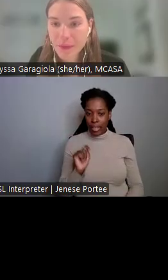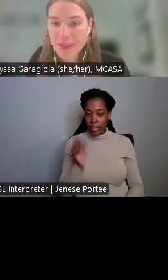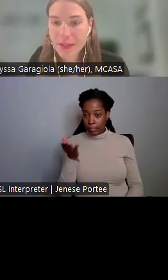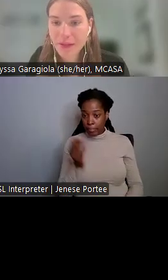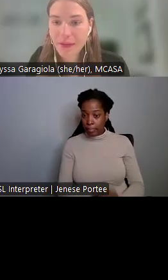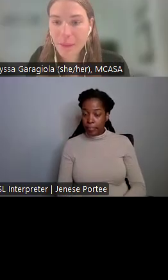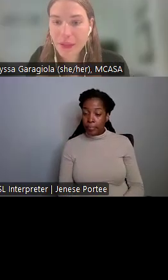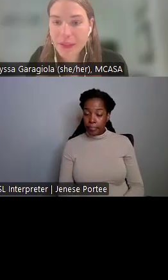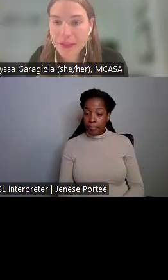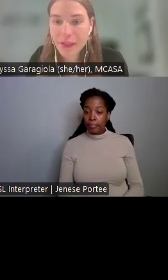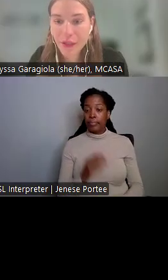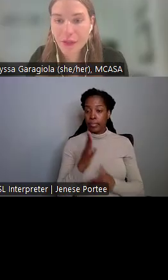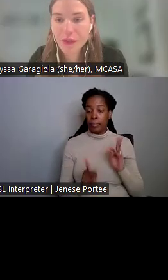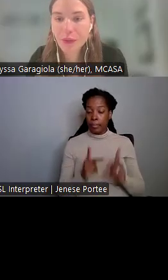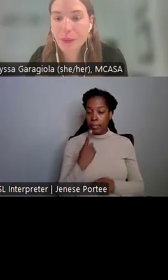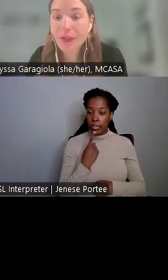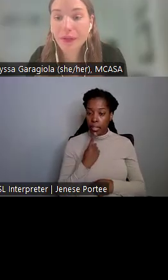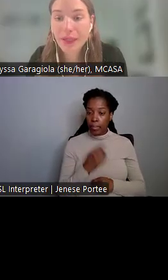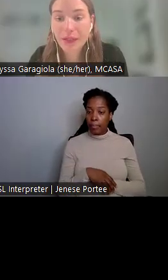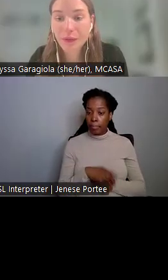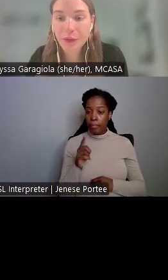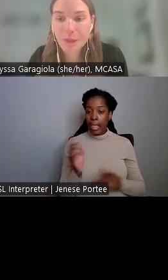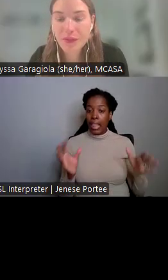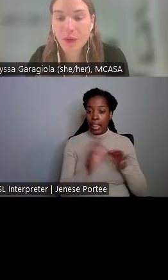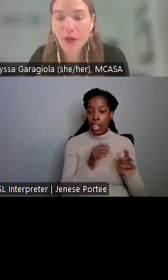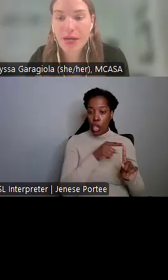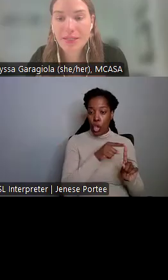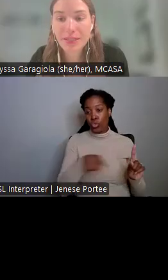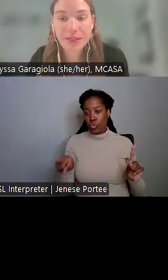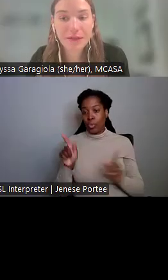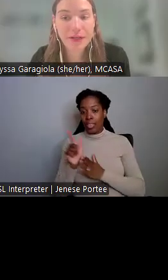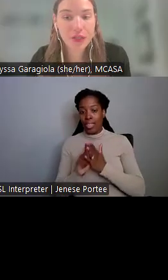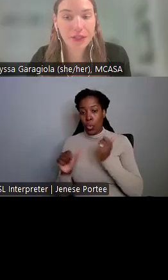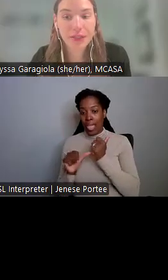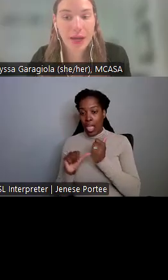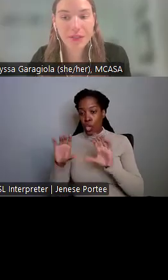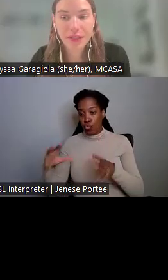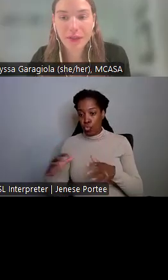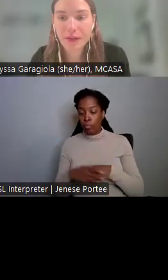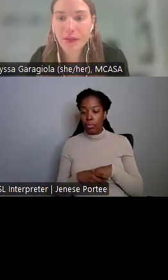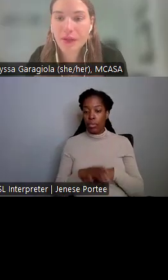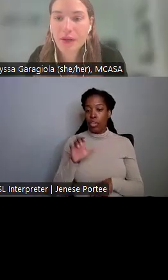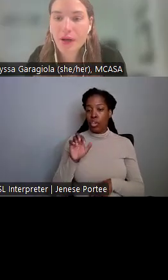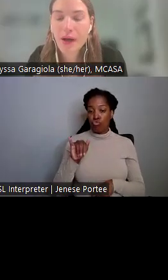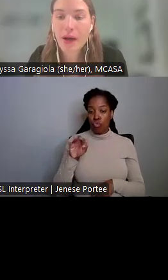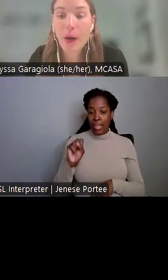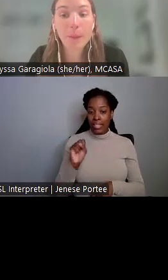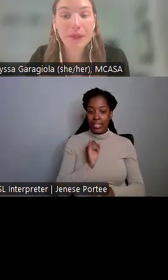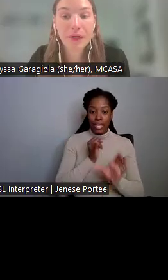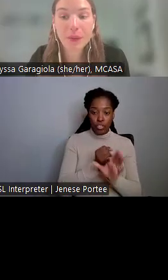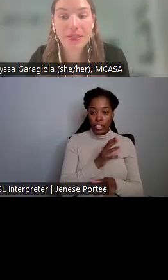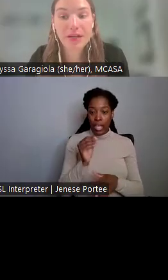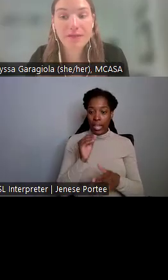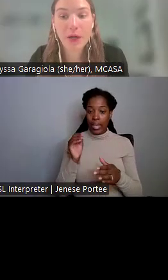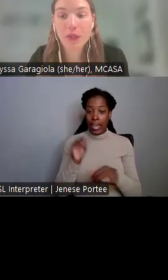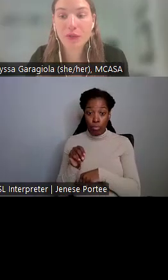some people are saying they would link her to legal aid groups or crisis intervention and counseling, helping